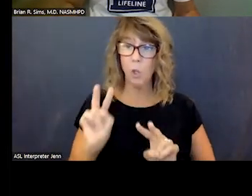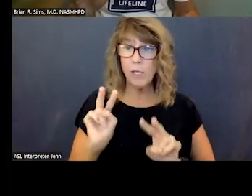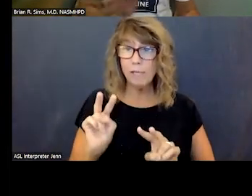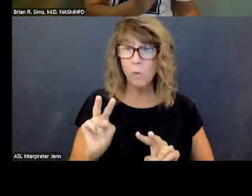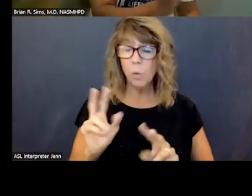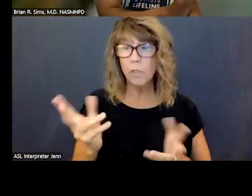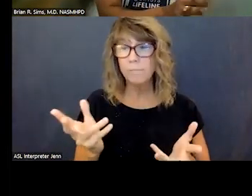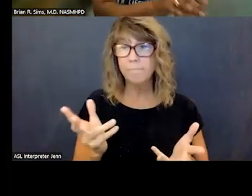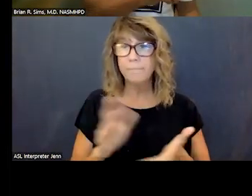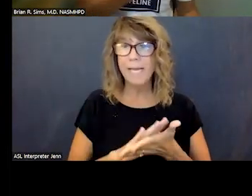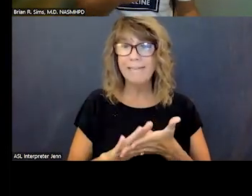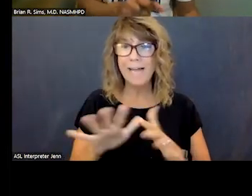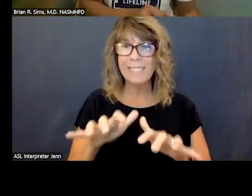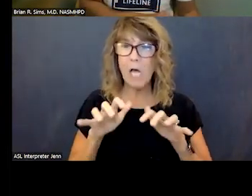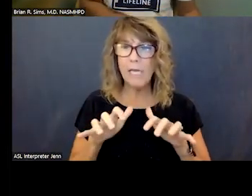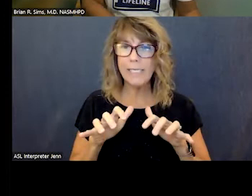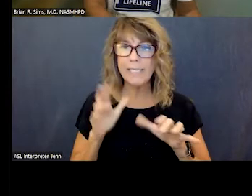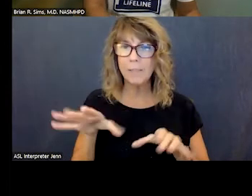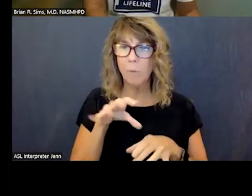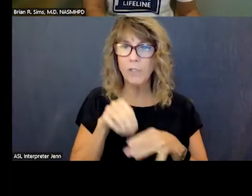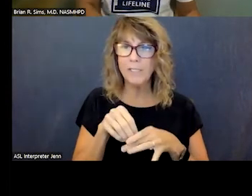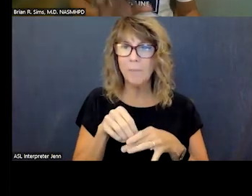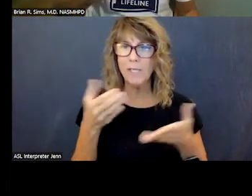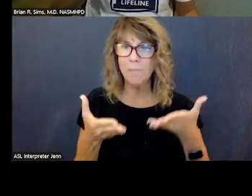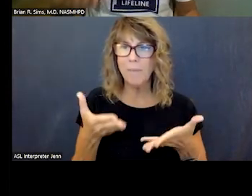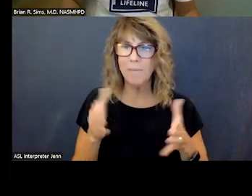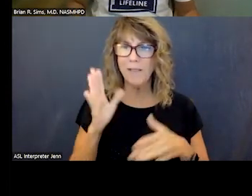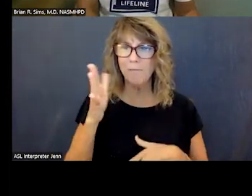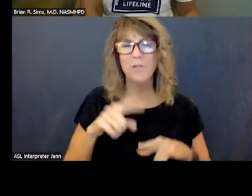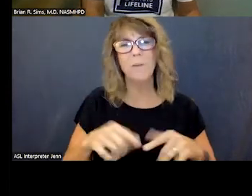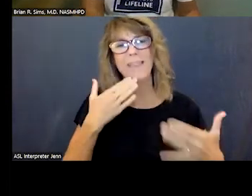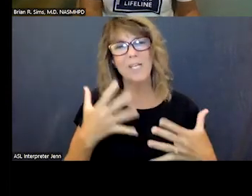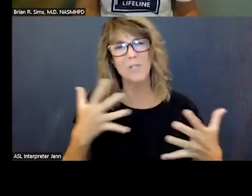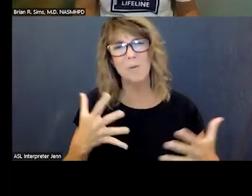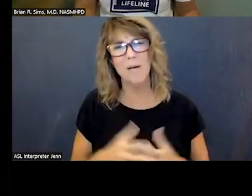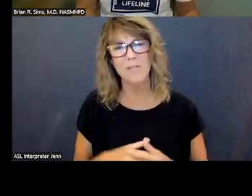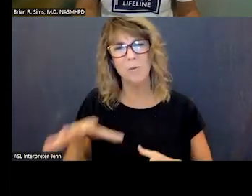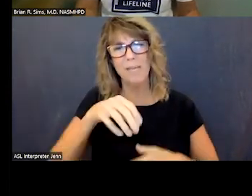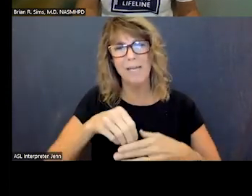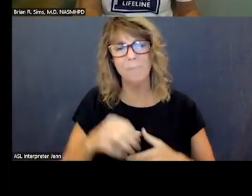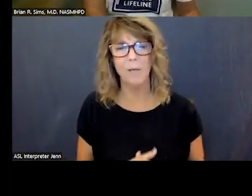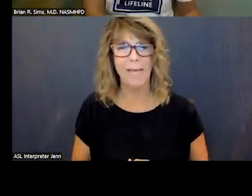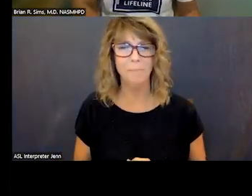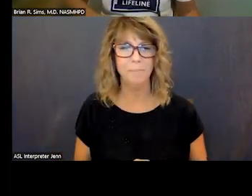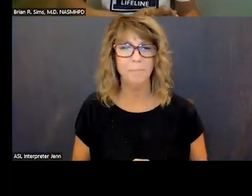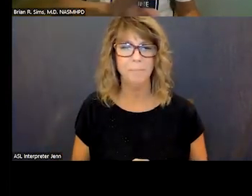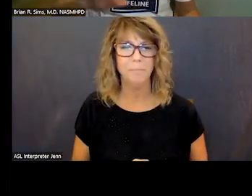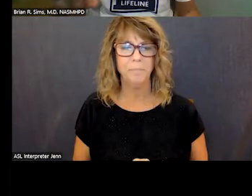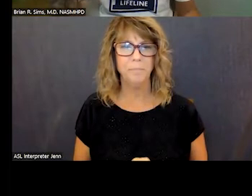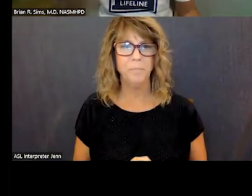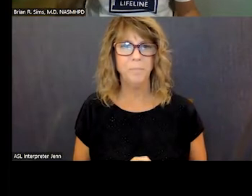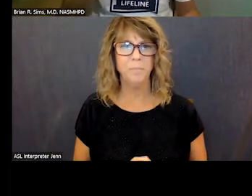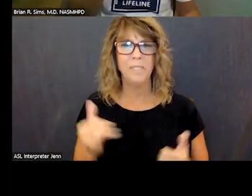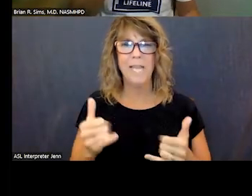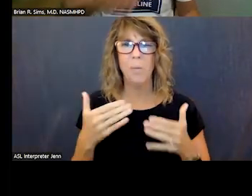a nice audience participation possibly in the future, but thank you so much for being a part of that so we can then move